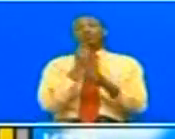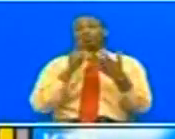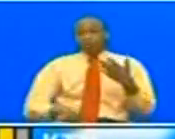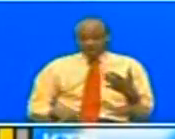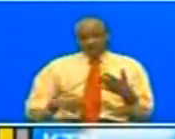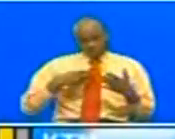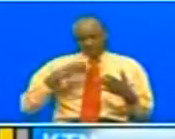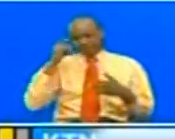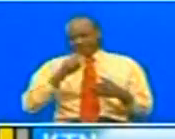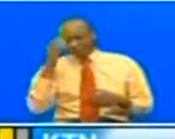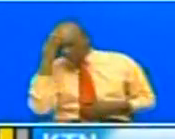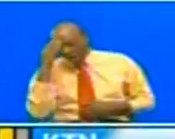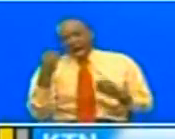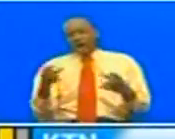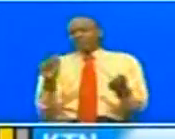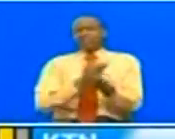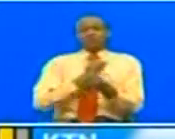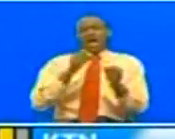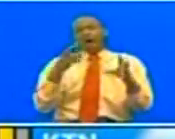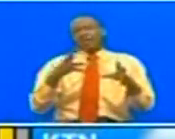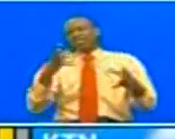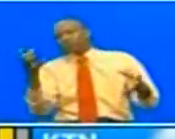to quantify the amount of damage